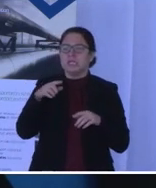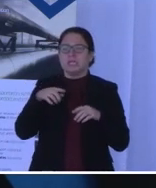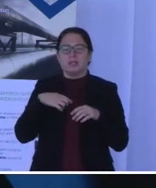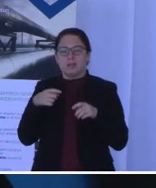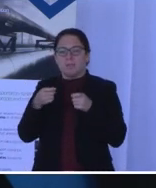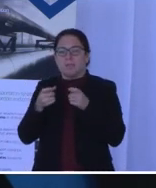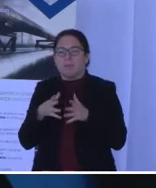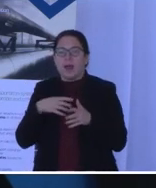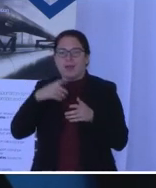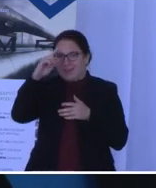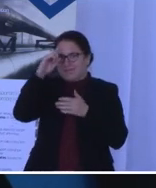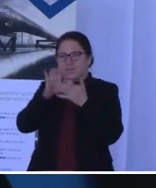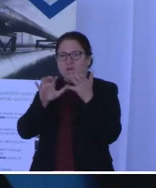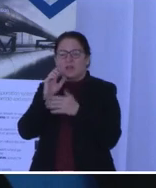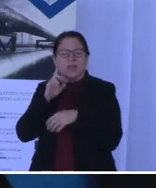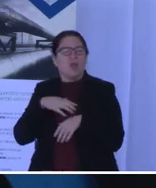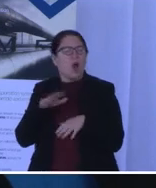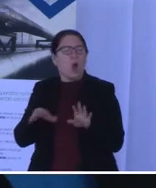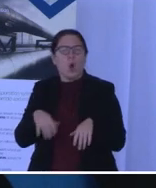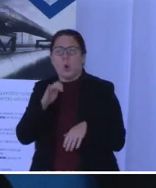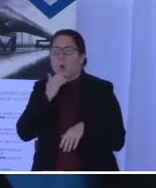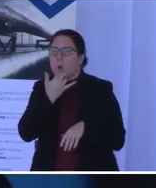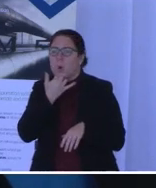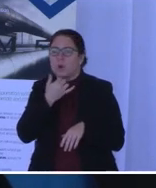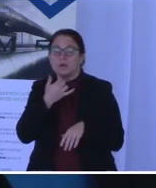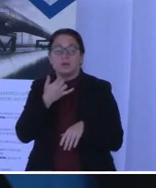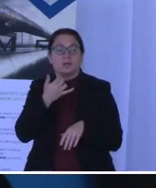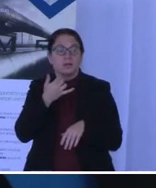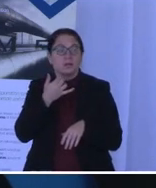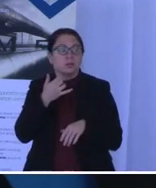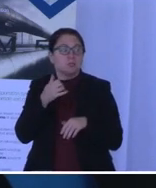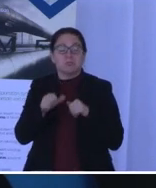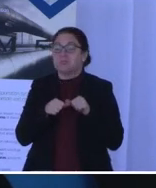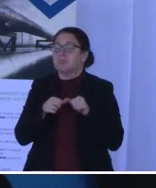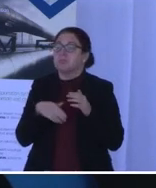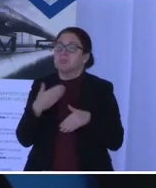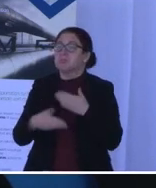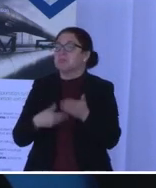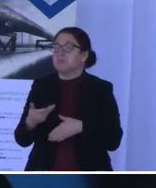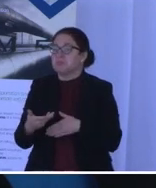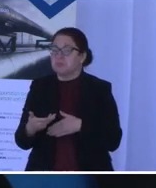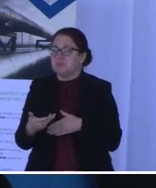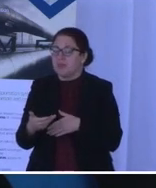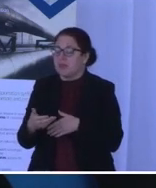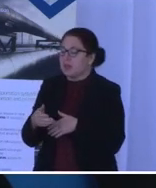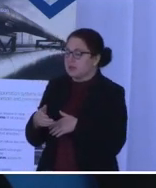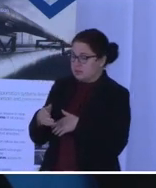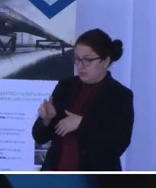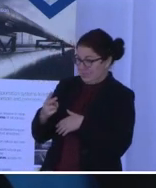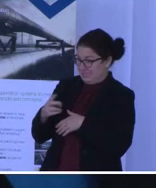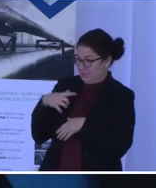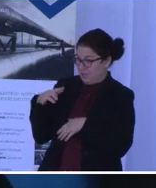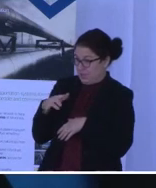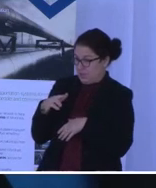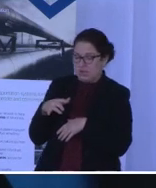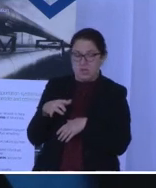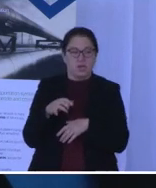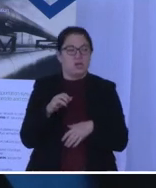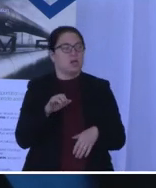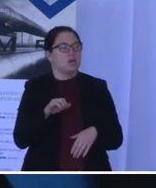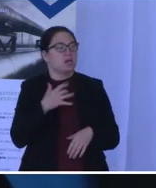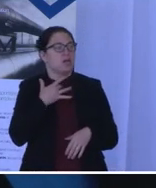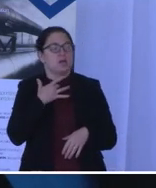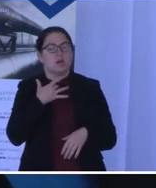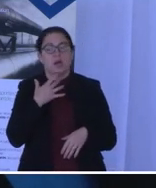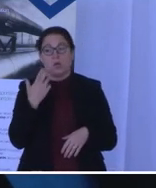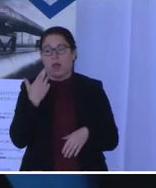and it was an accident. And as we continued to talk, he said, "A second plane hit." And we both realized at that point it was no